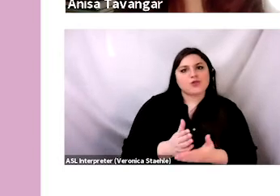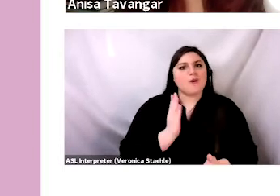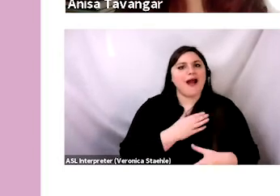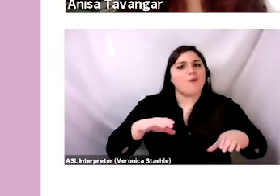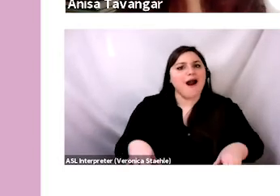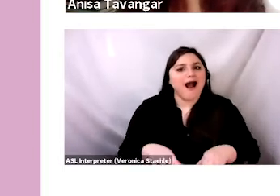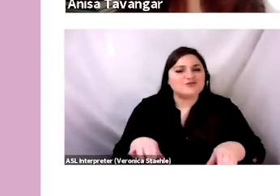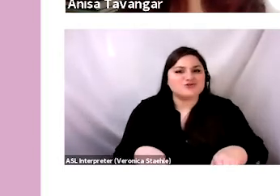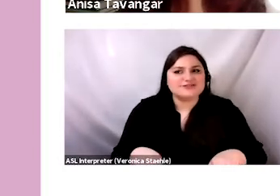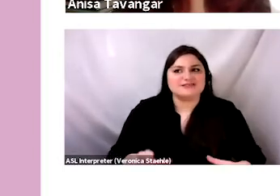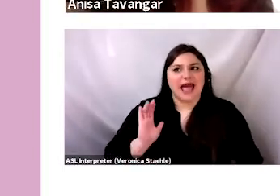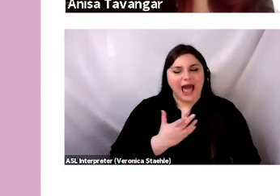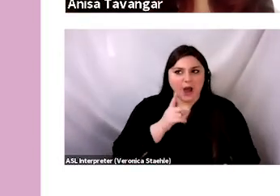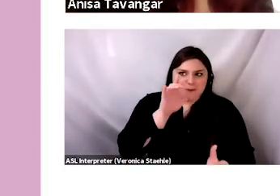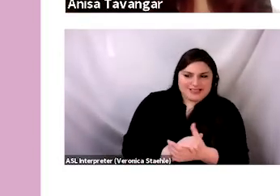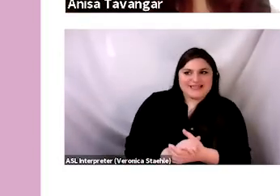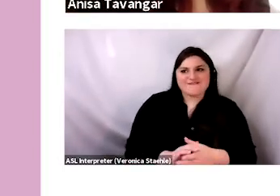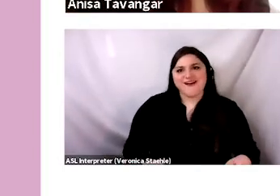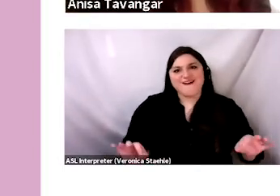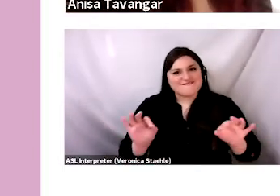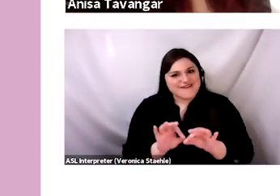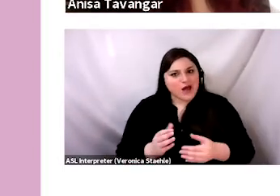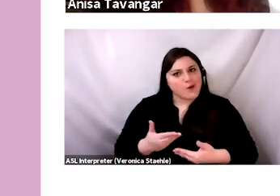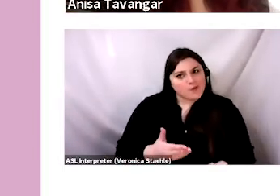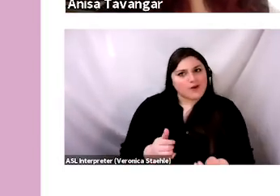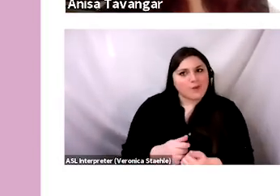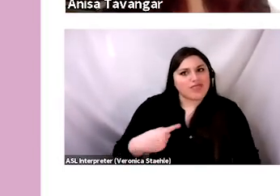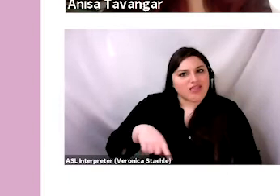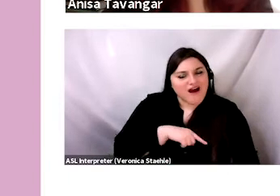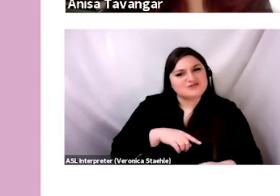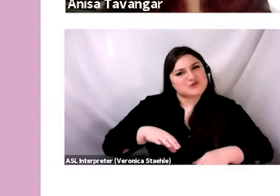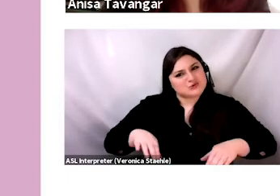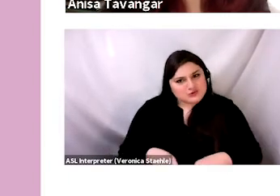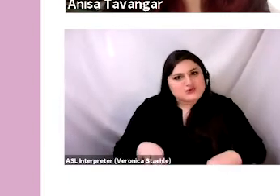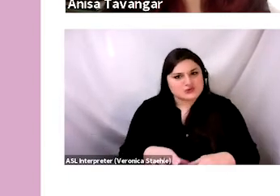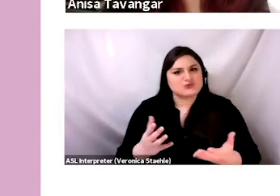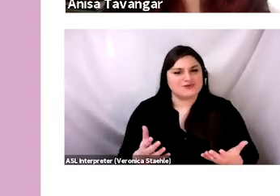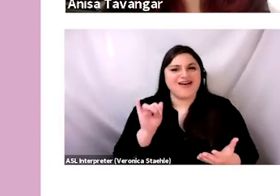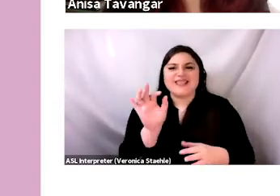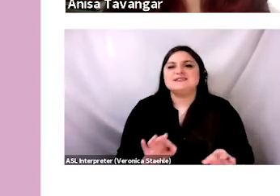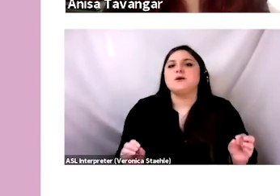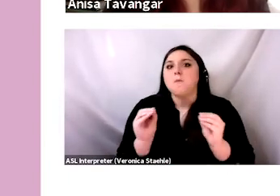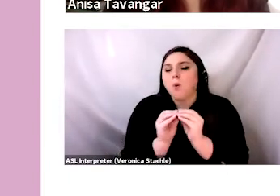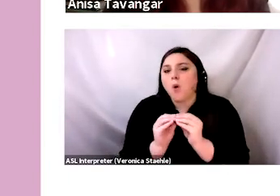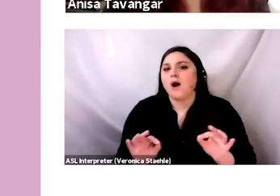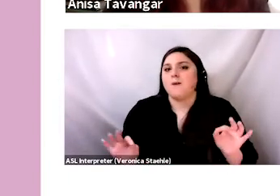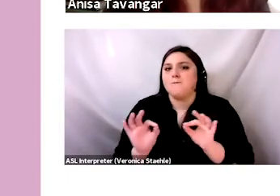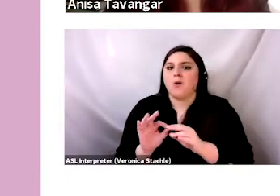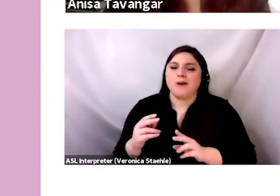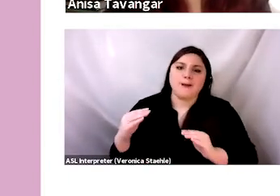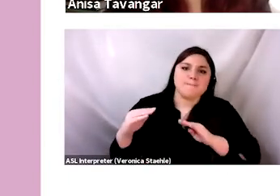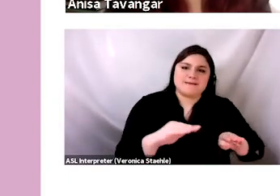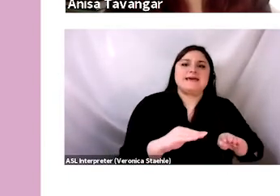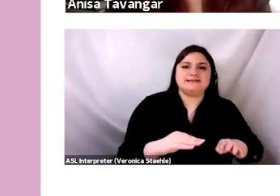into what we believe and what we hold, which is so much more powerful than sort of a chime of opinions, which